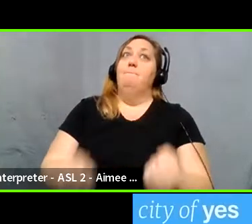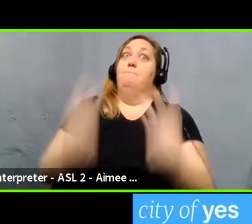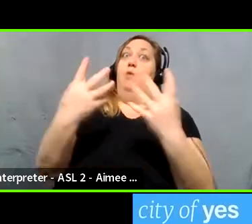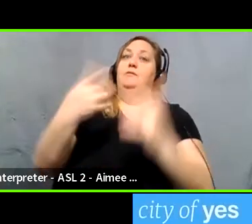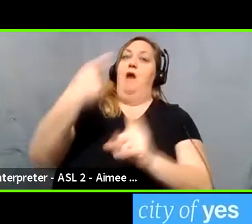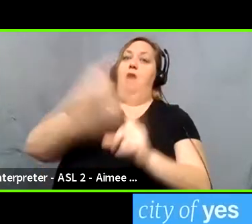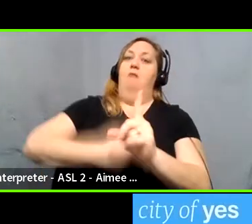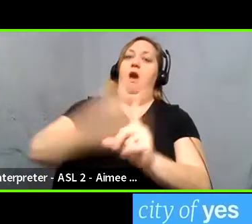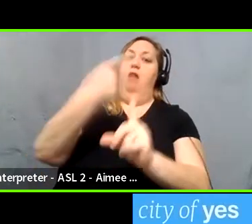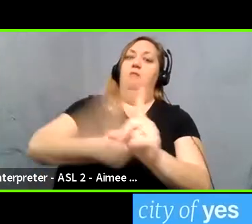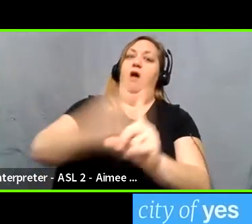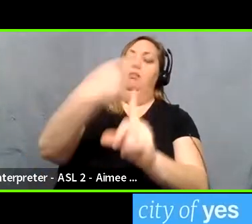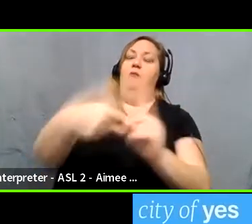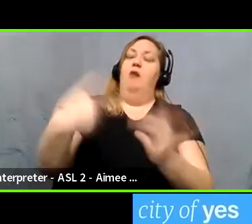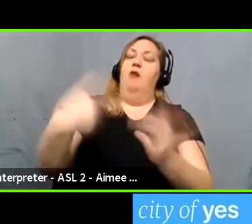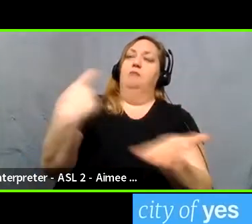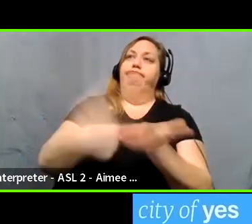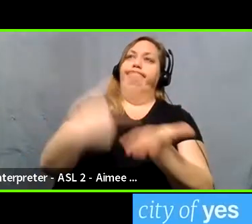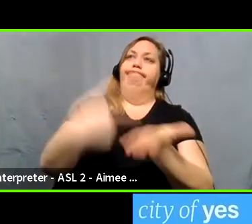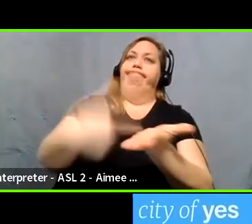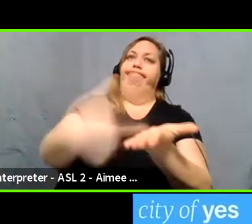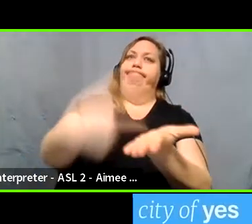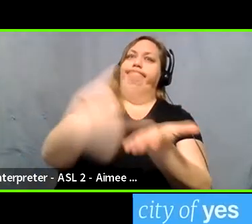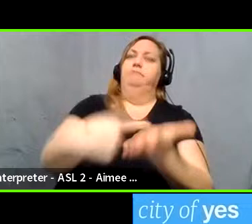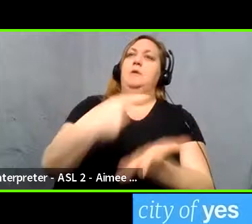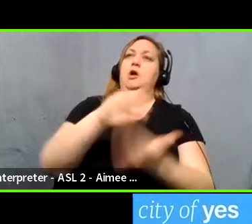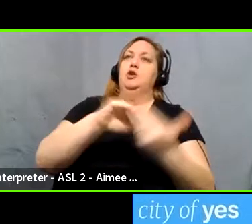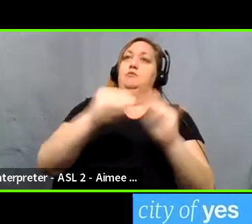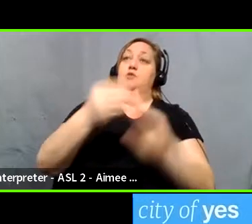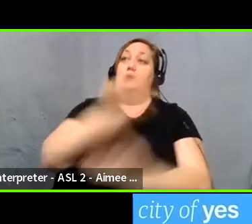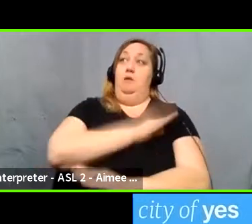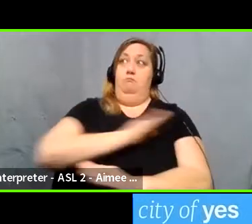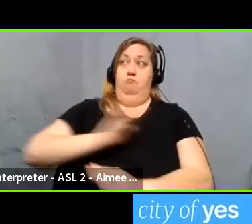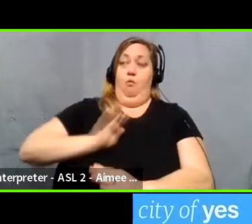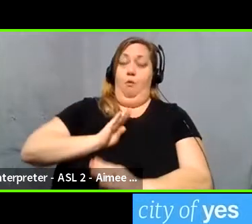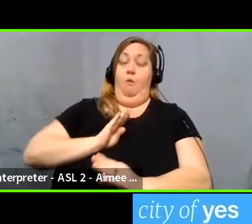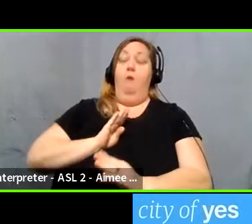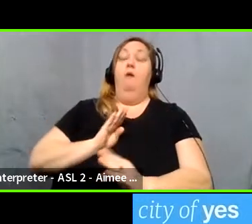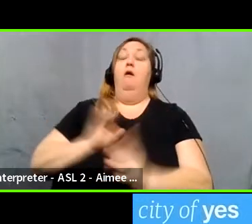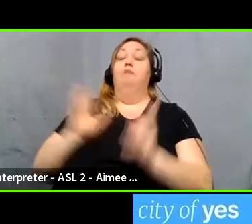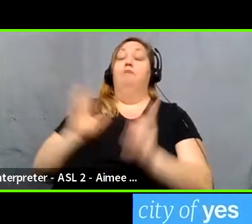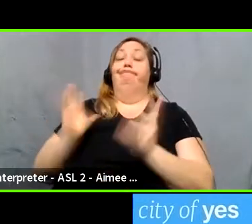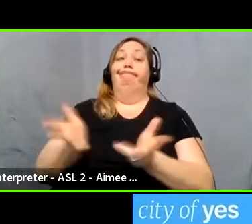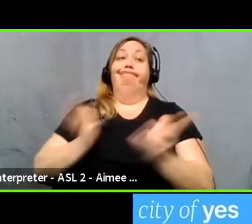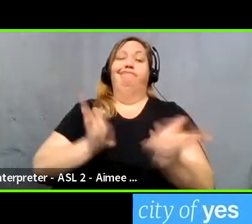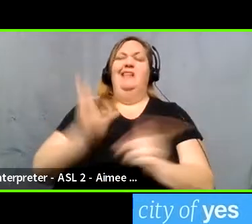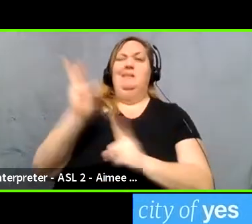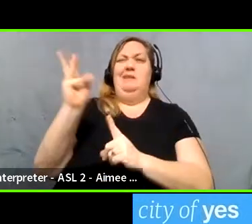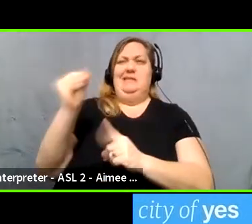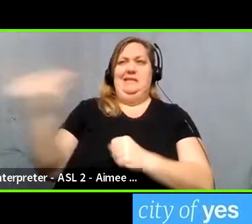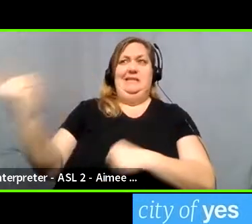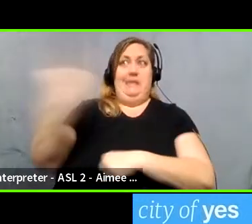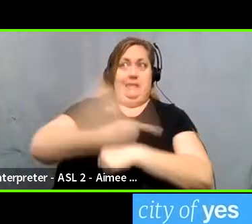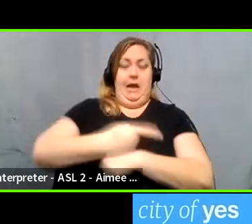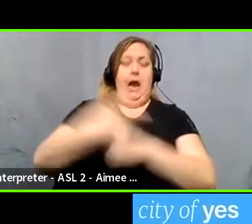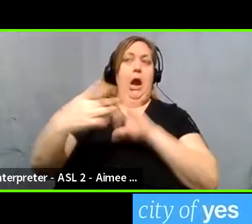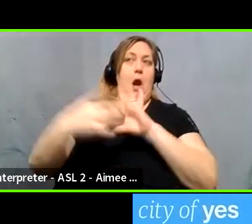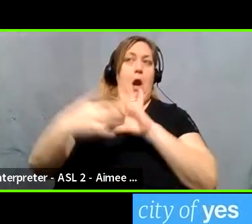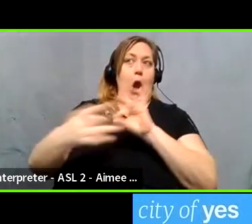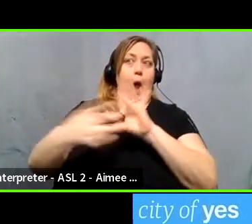discussion at the community board level, which is usually about a 60-day comment period